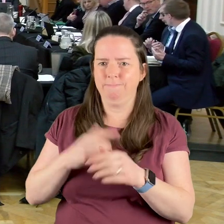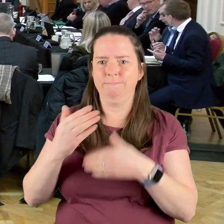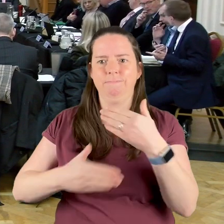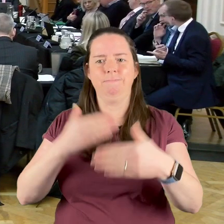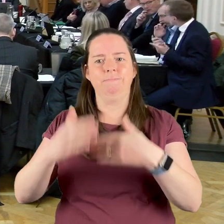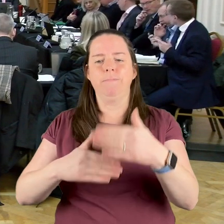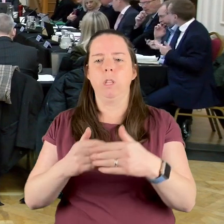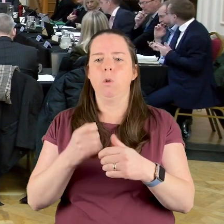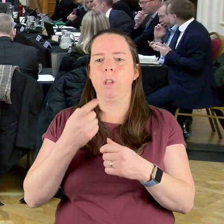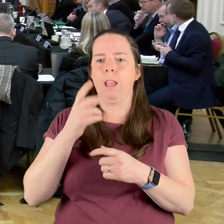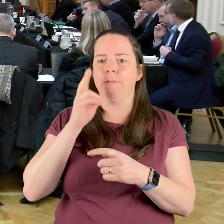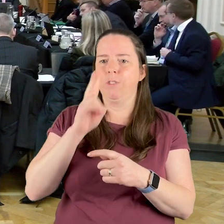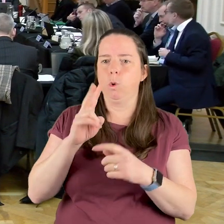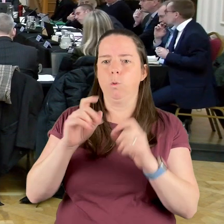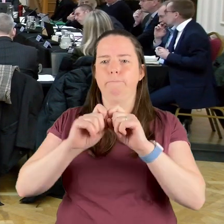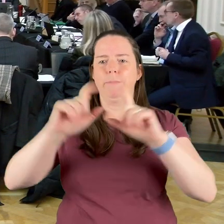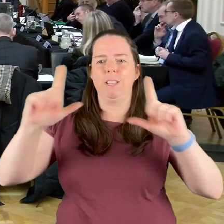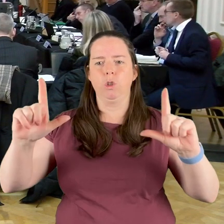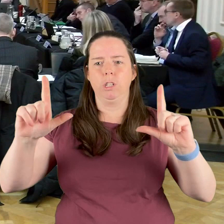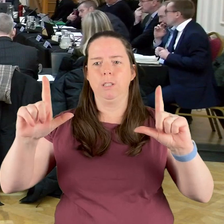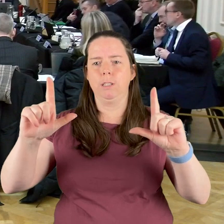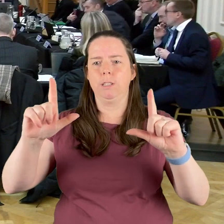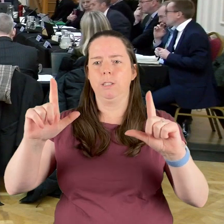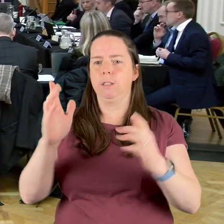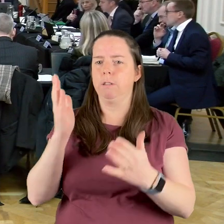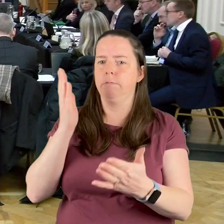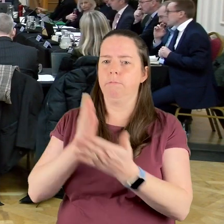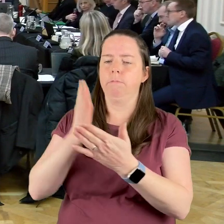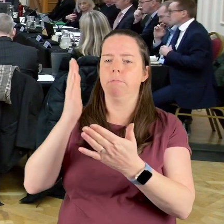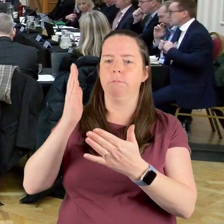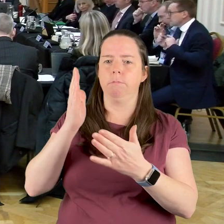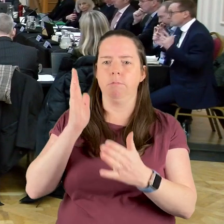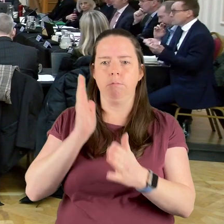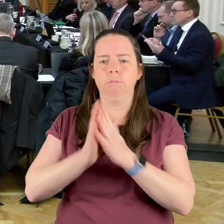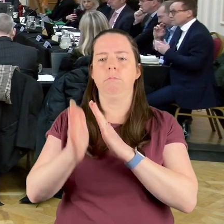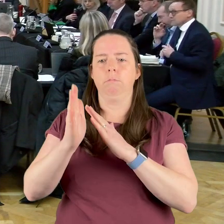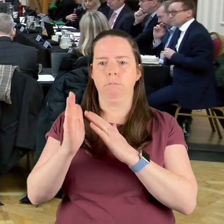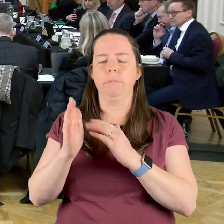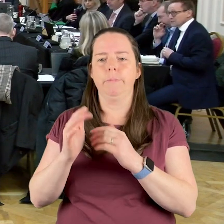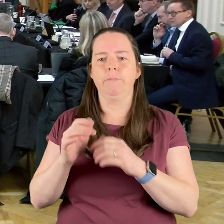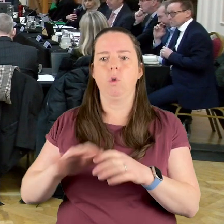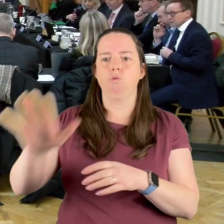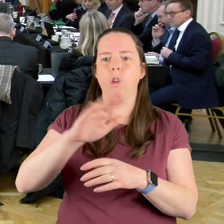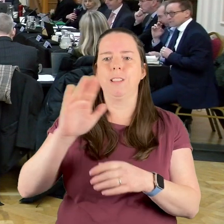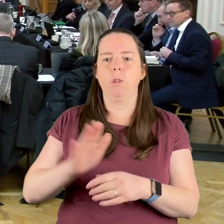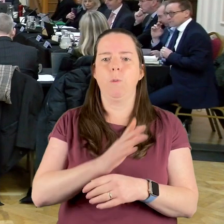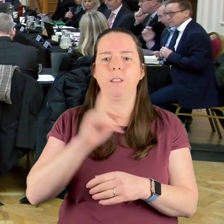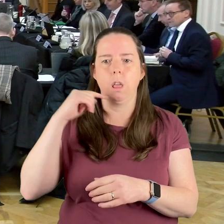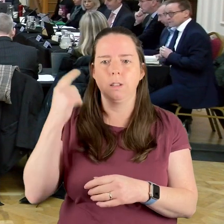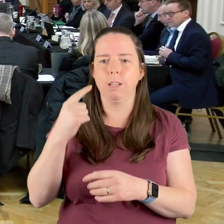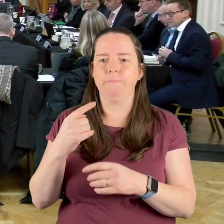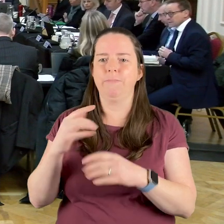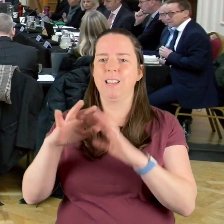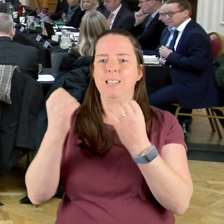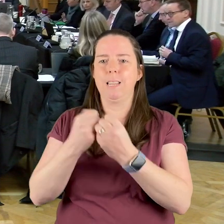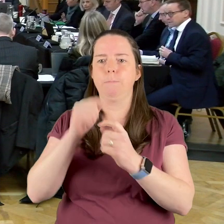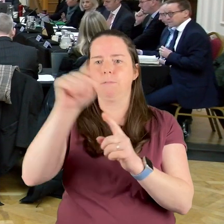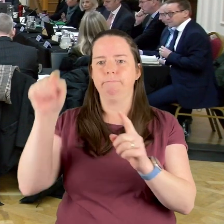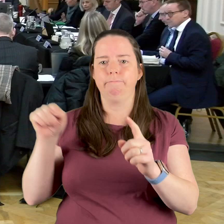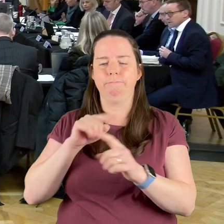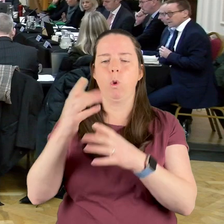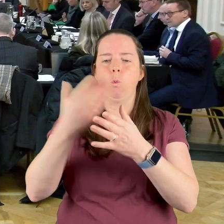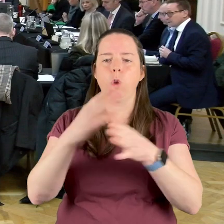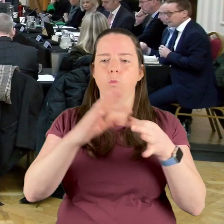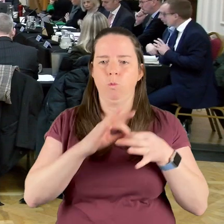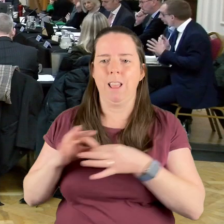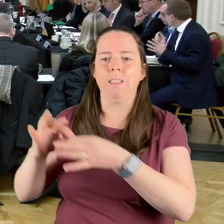development. And radiology is coming on as well, so that we can view pictures right across the Southwest London